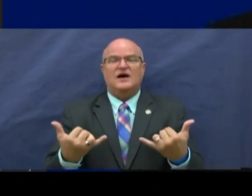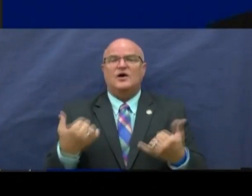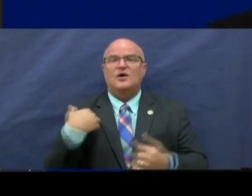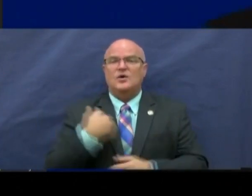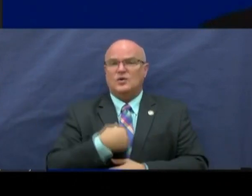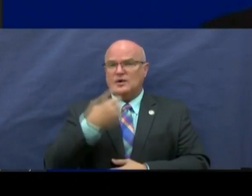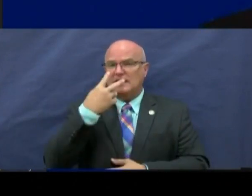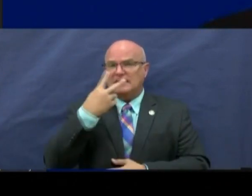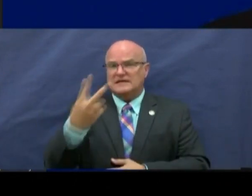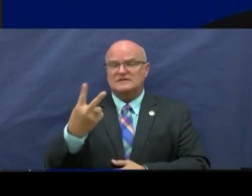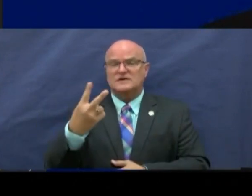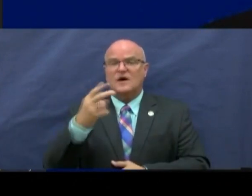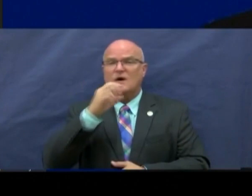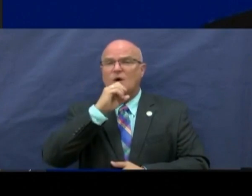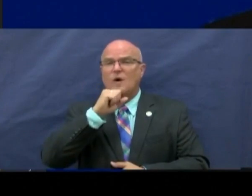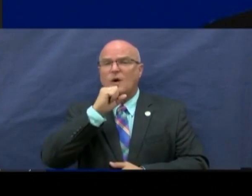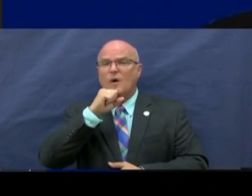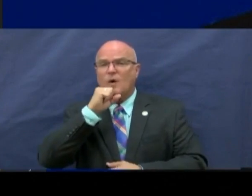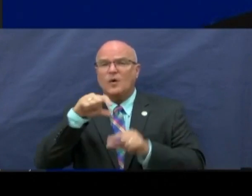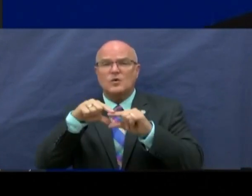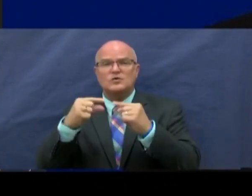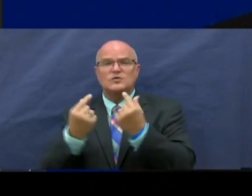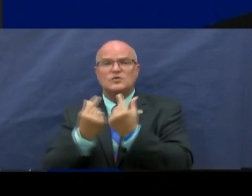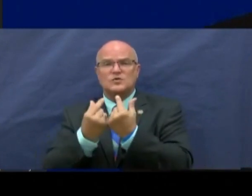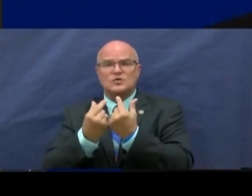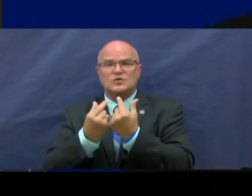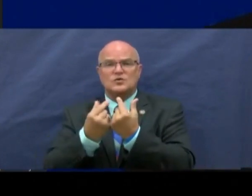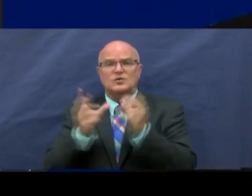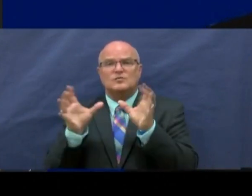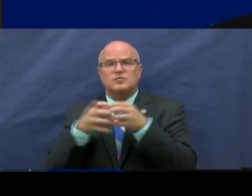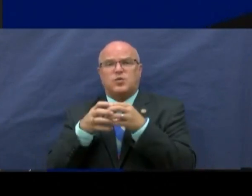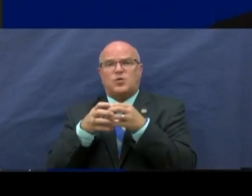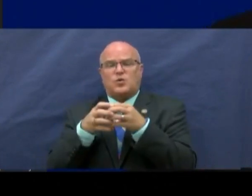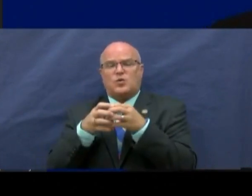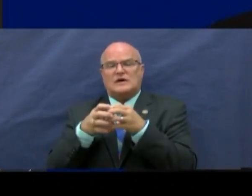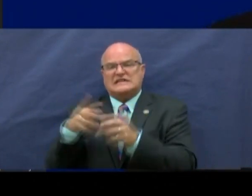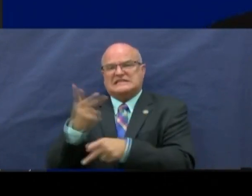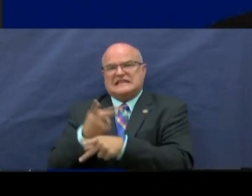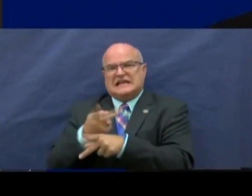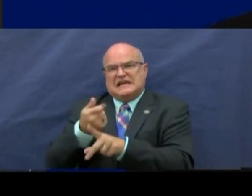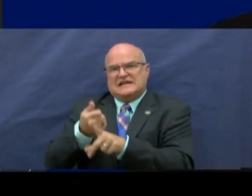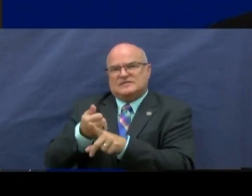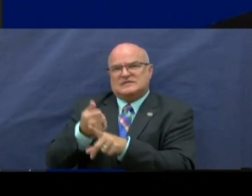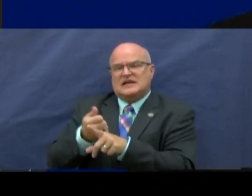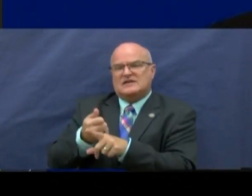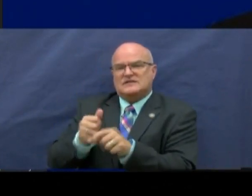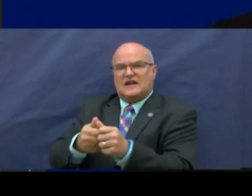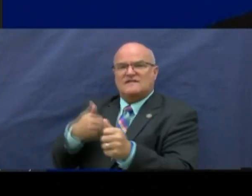saw this older age group sequestering themselves, taking care of themselves,